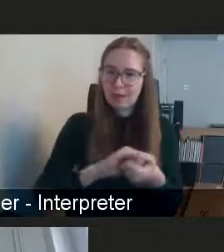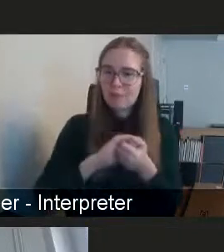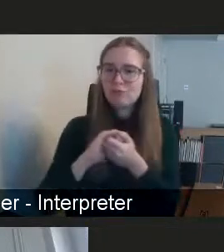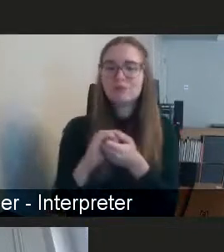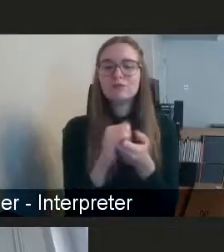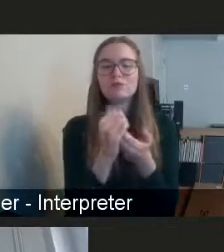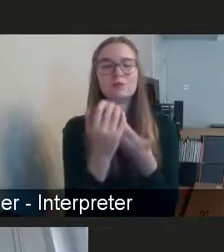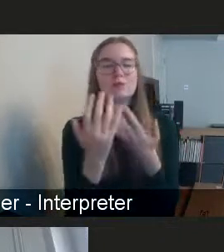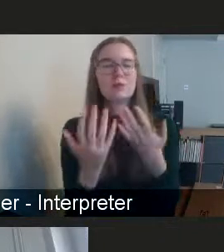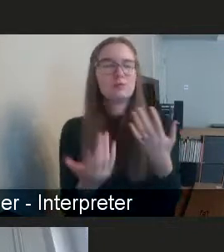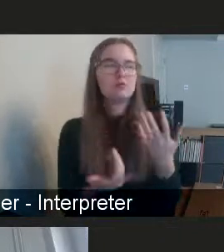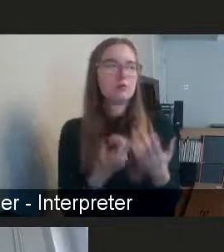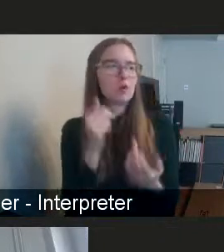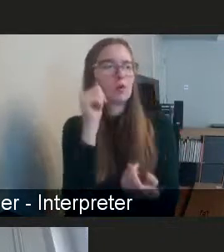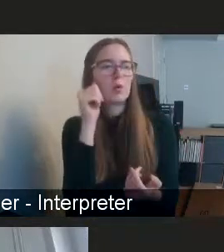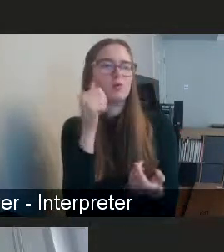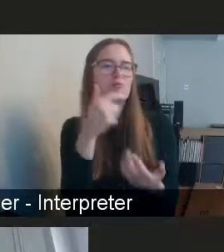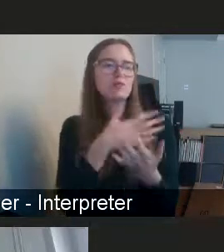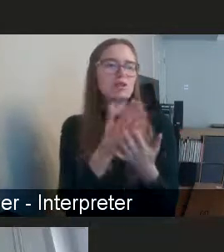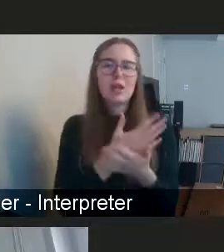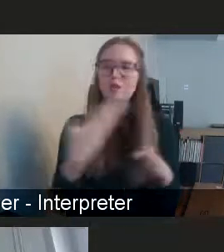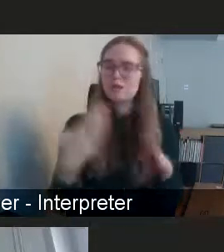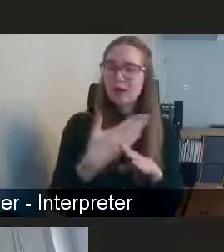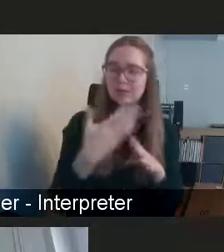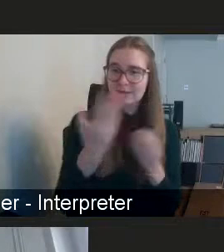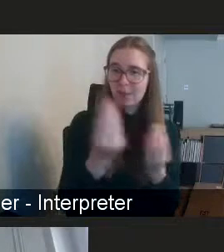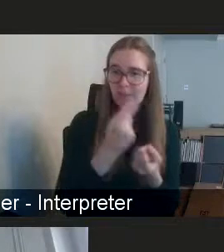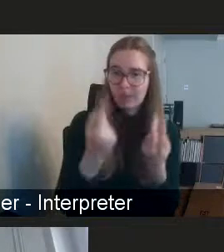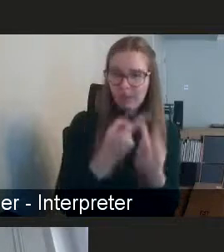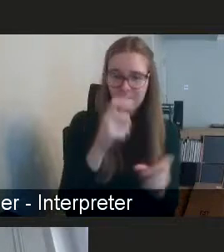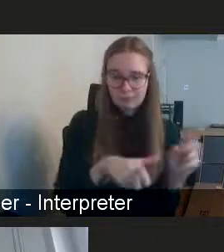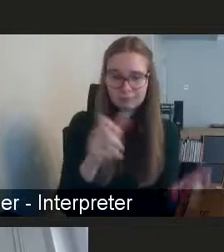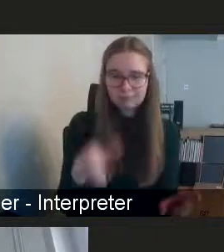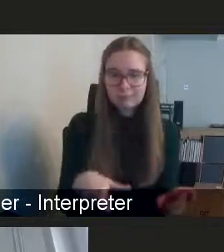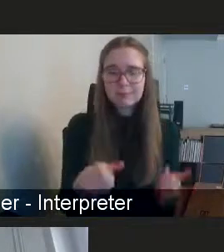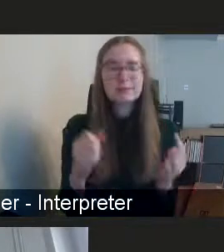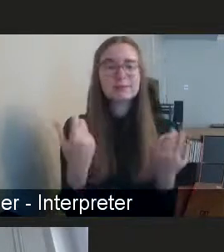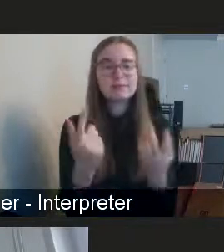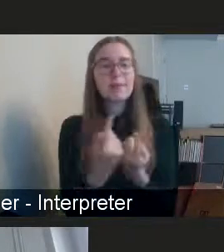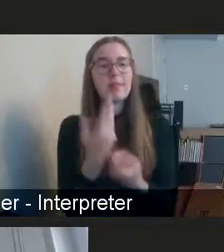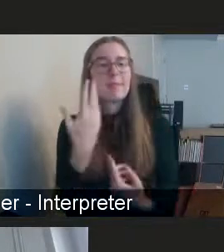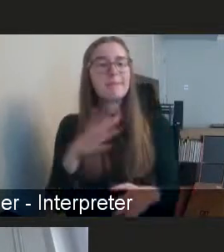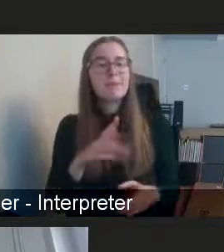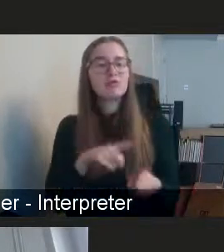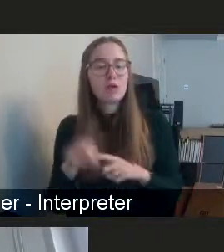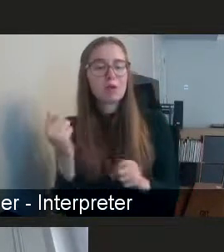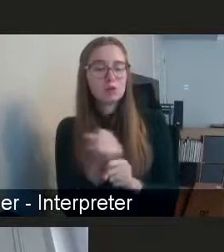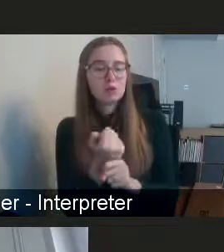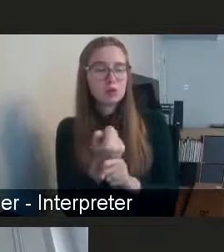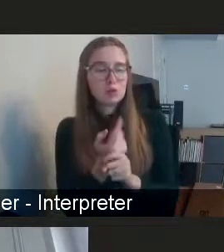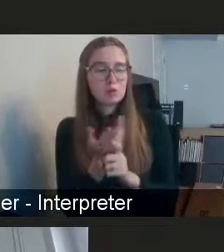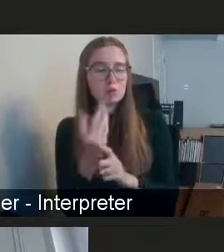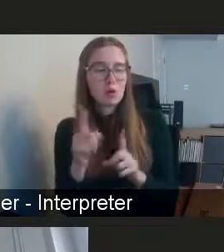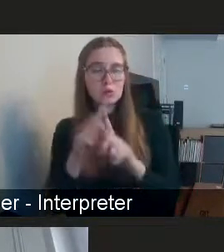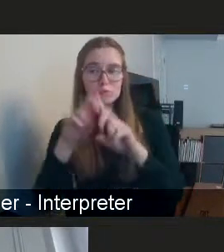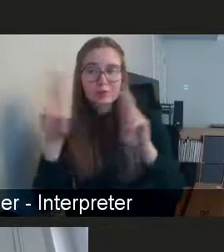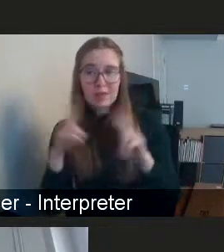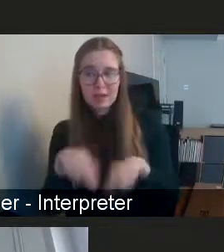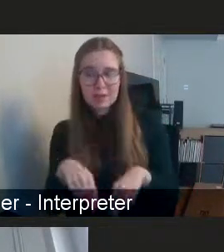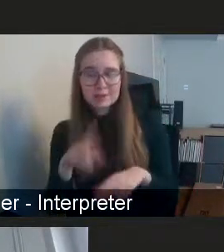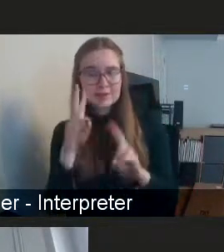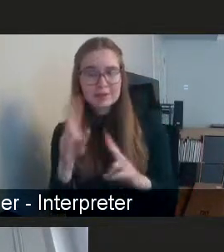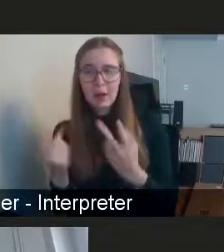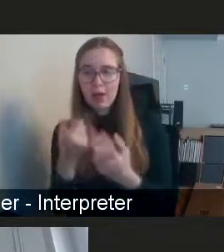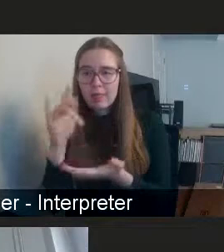and you know, kind of sharing of best practice. It's something that we've tried to do internationally as well to see how other cities and other, you